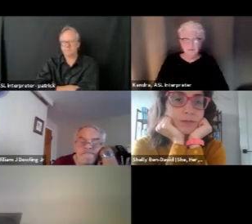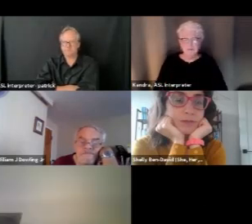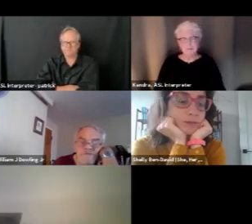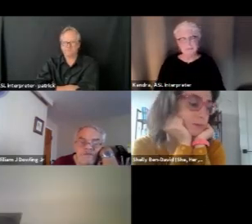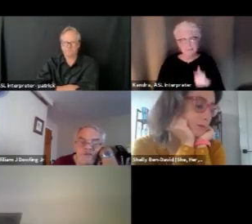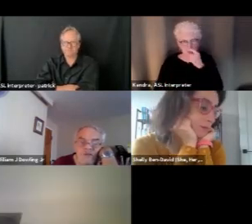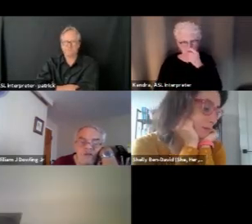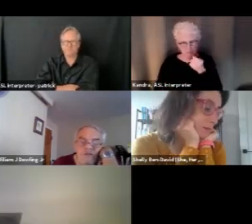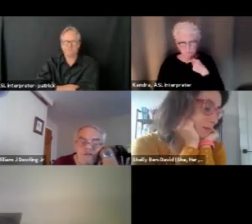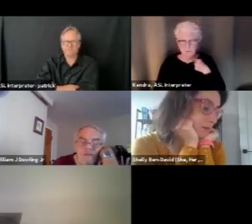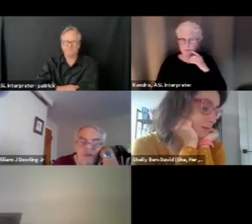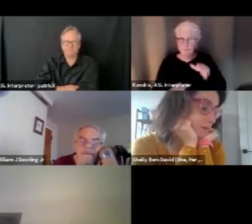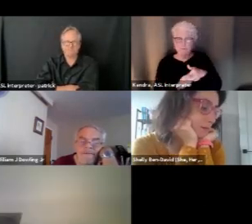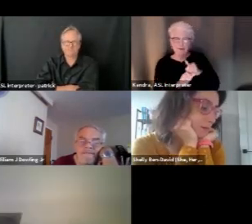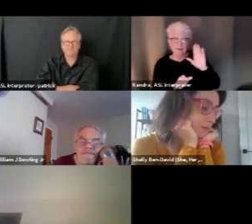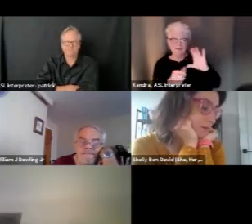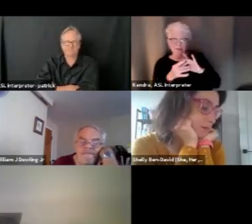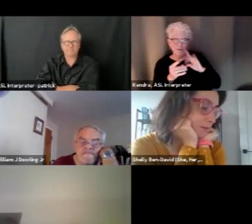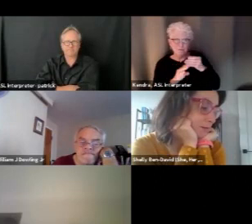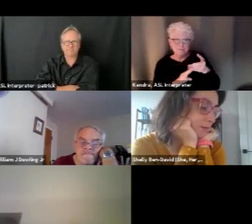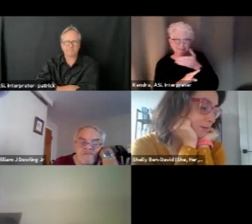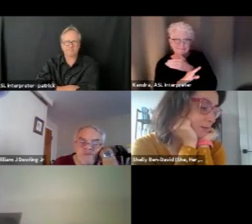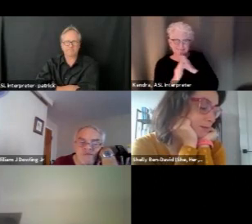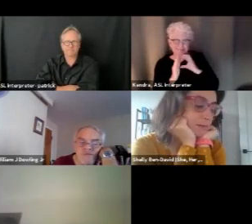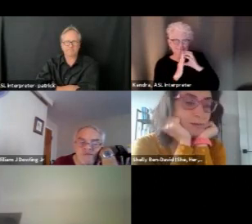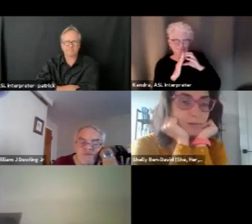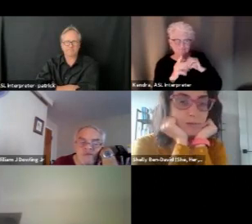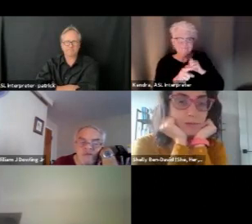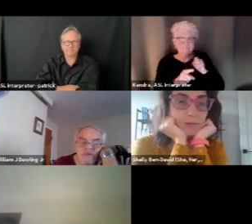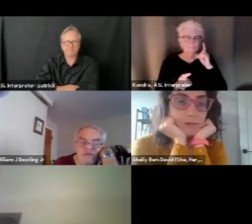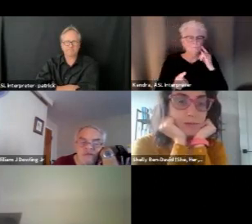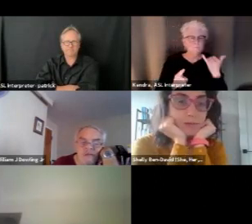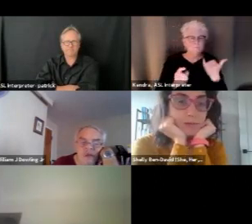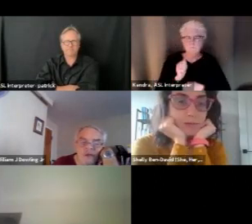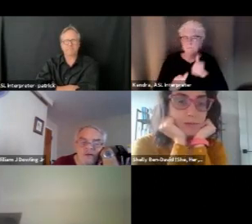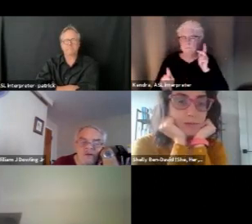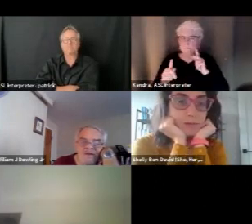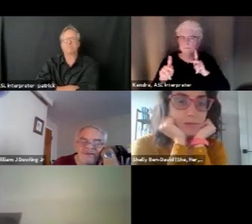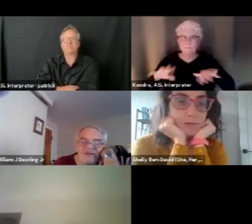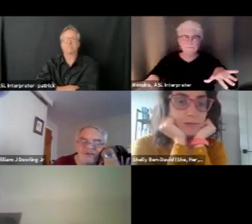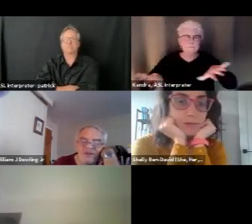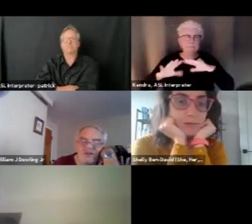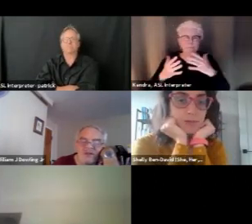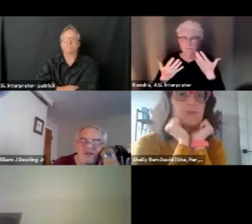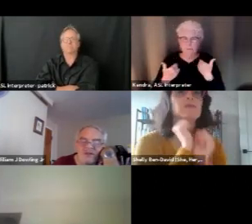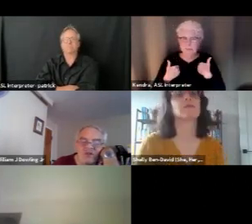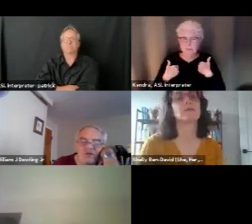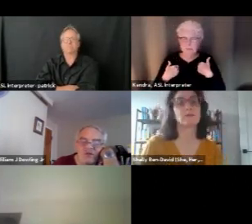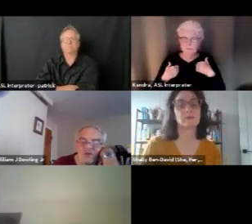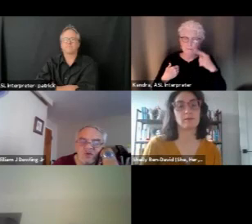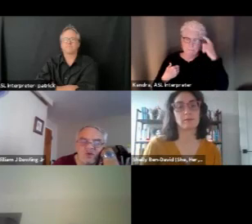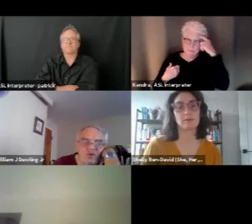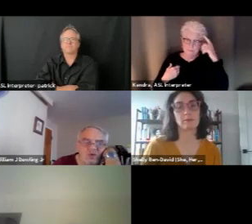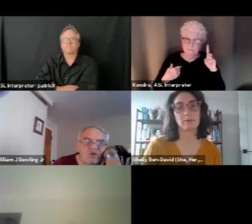was, they're arguing that there's growth for the majority of the population, but people with mental disorders, they don't